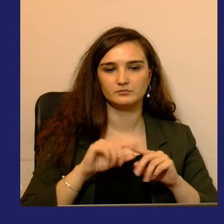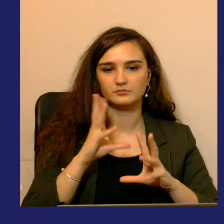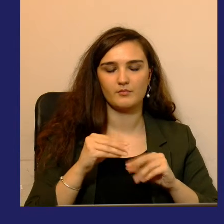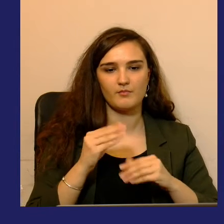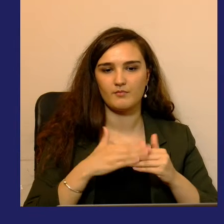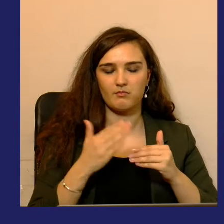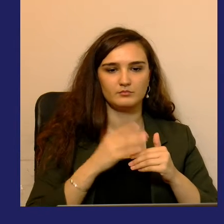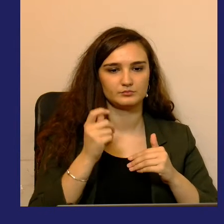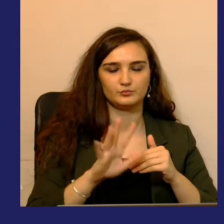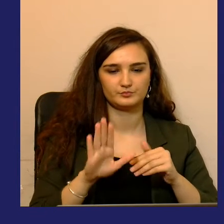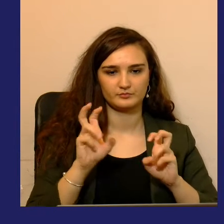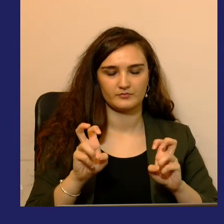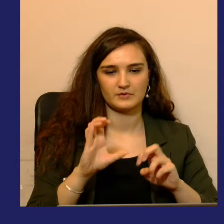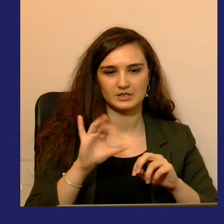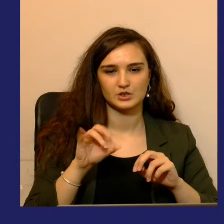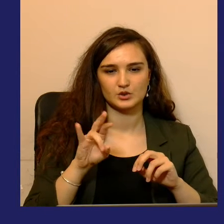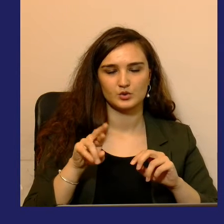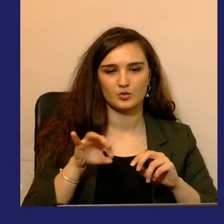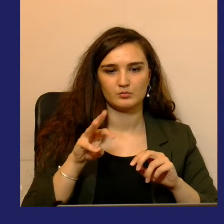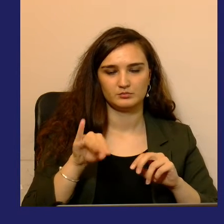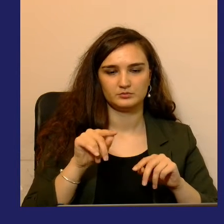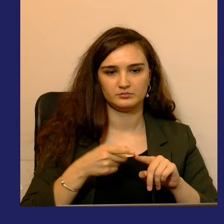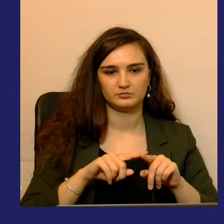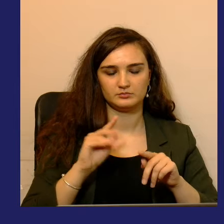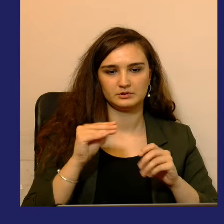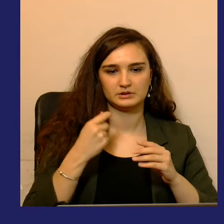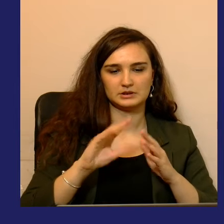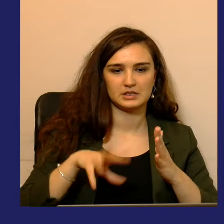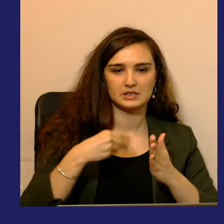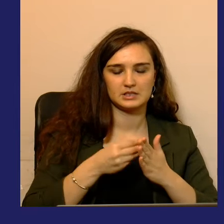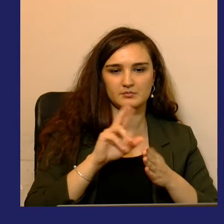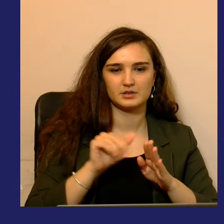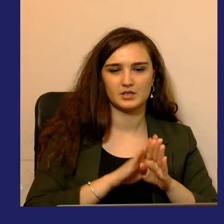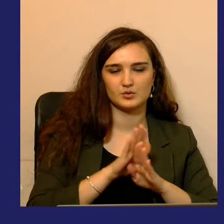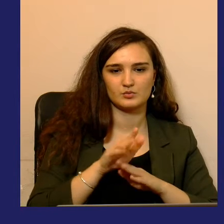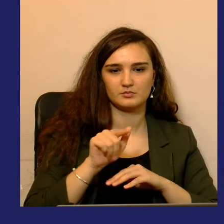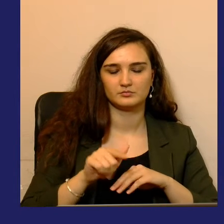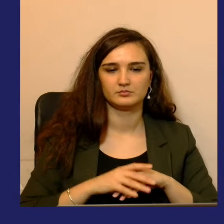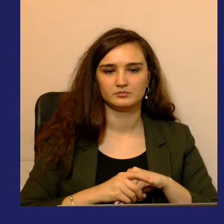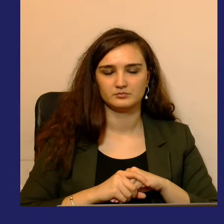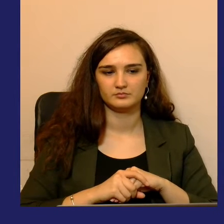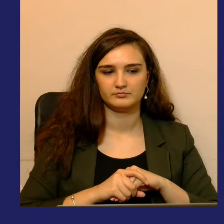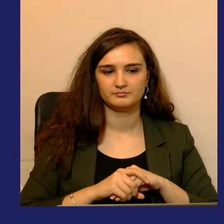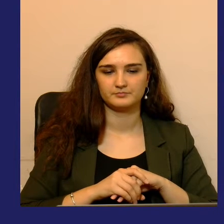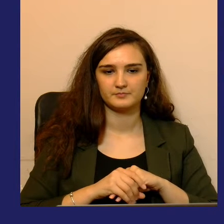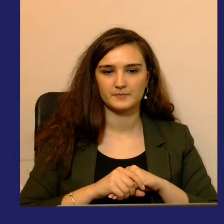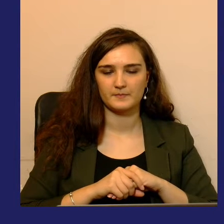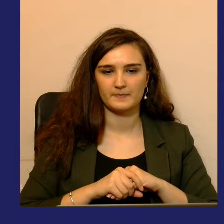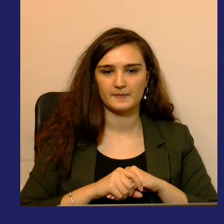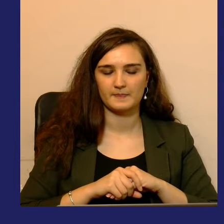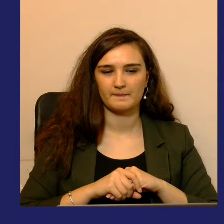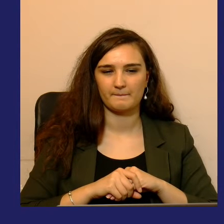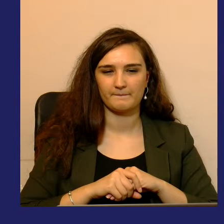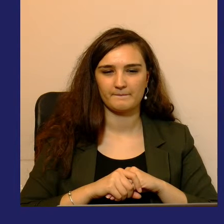more enforcement and sanctioning of these issues. And one thing I often talk about is a lot of